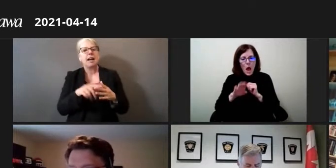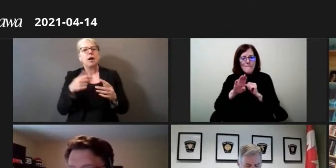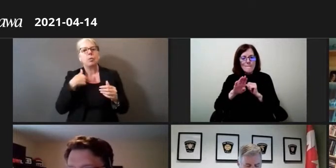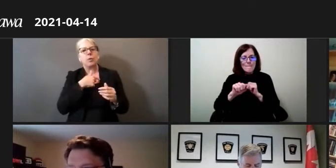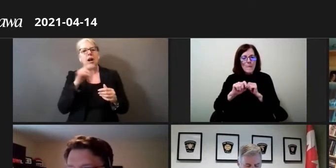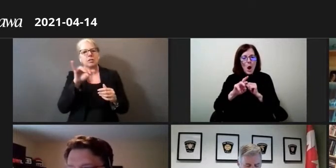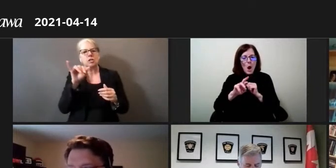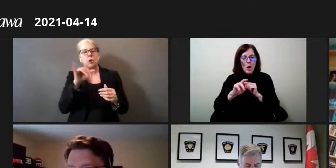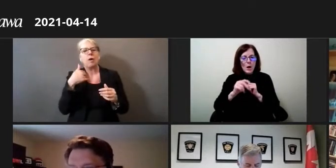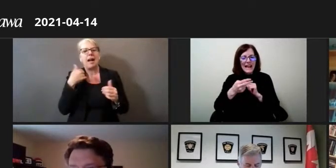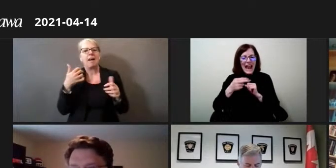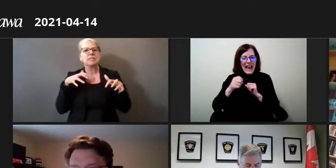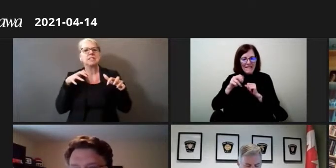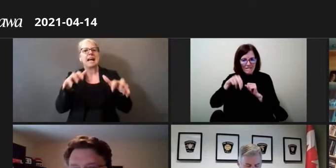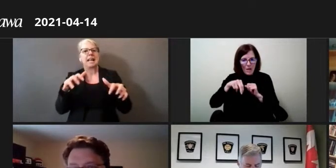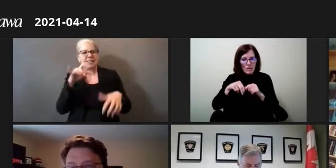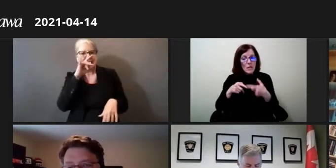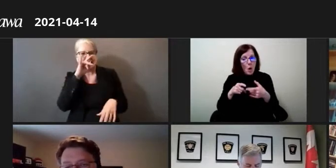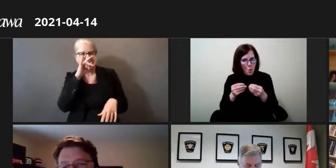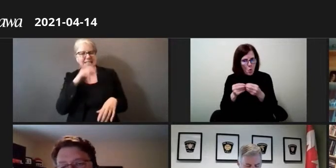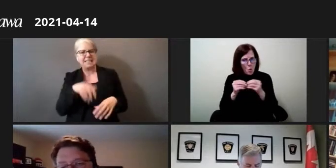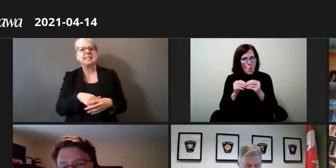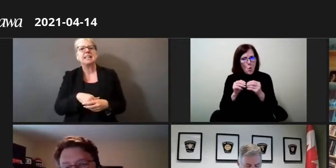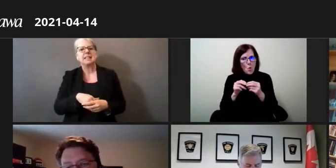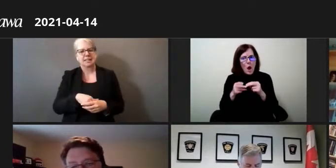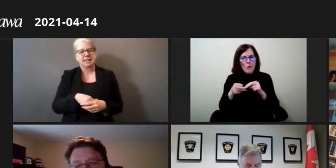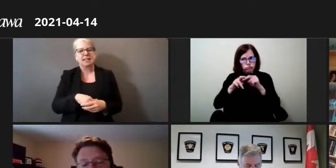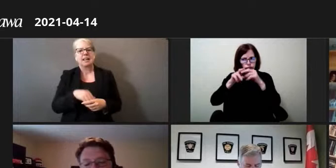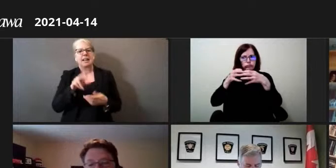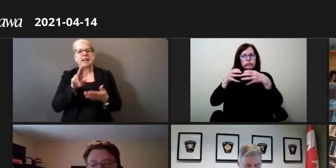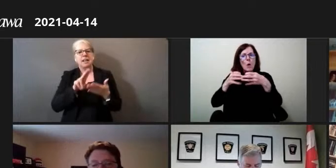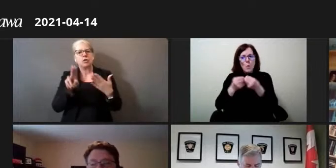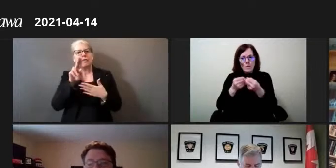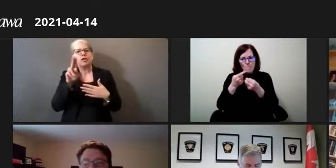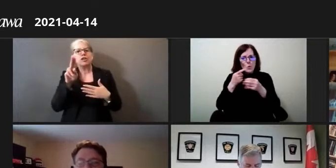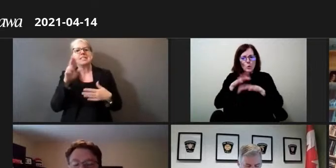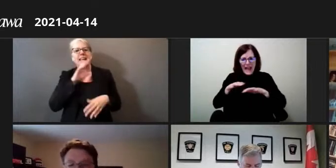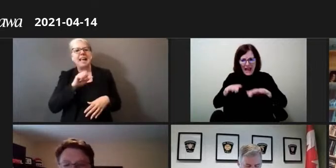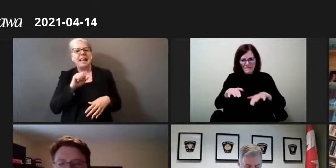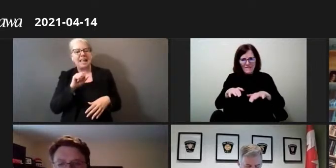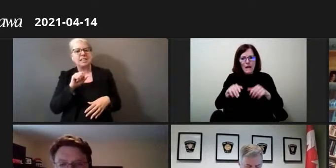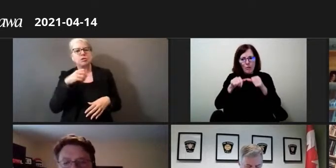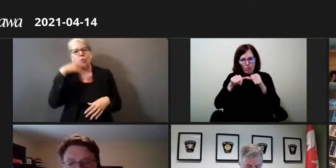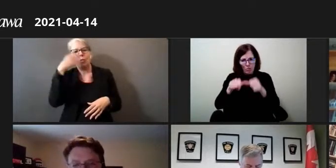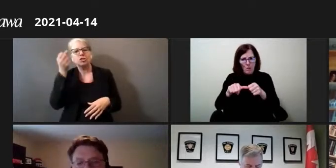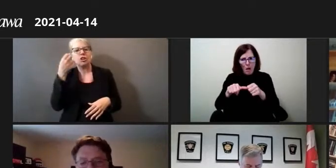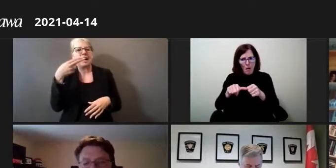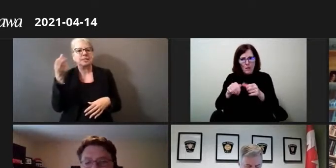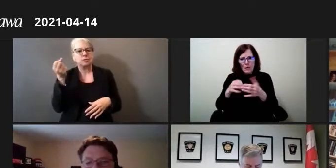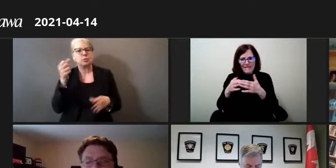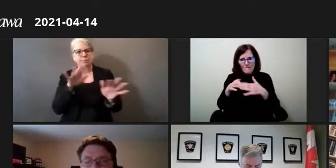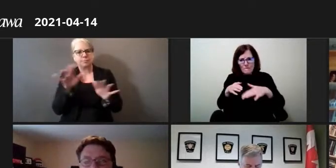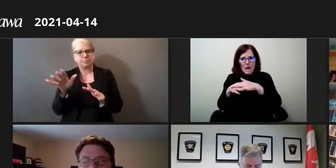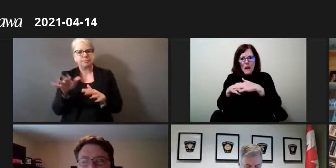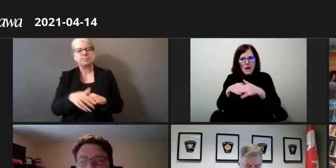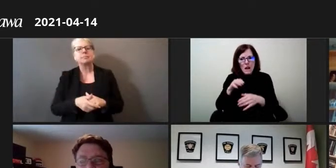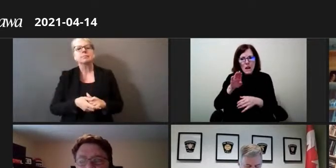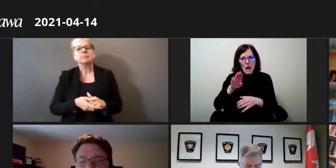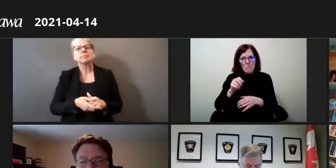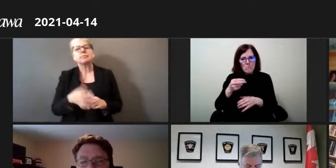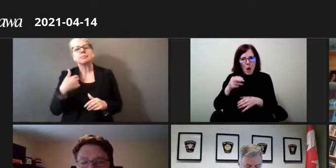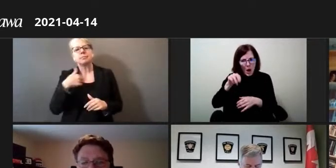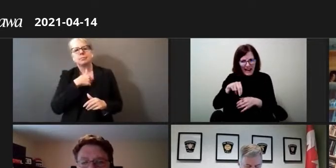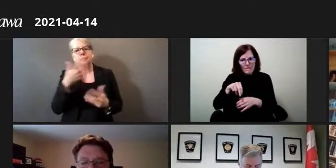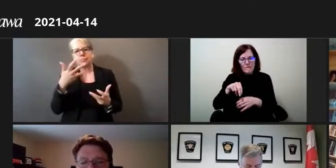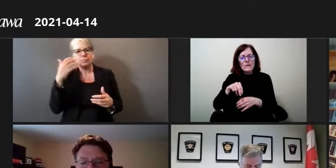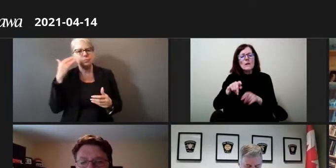ton of kids and you know, university age, late older high school, et cetera. And we want to know